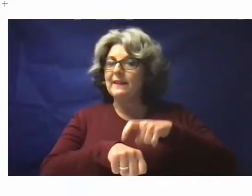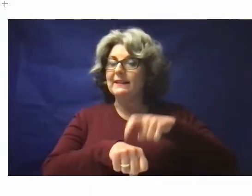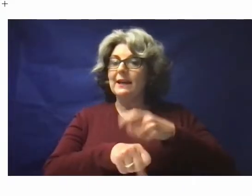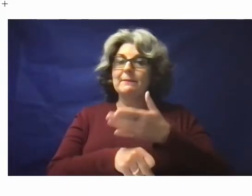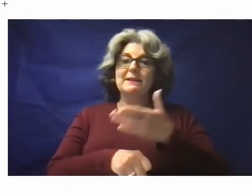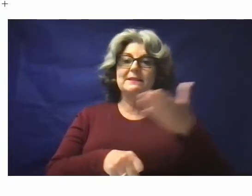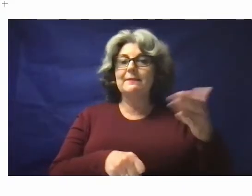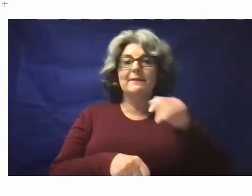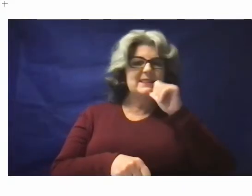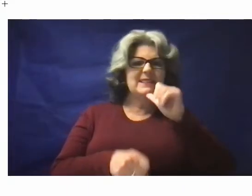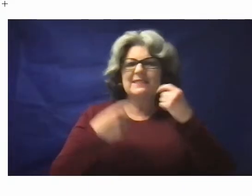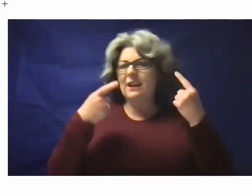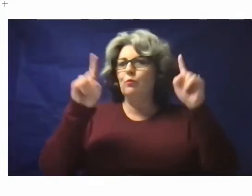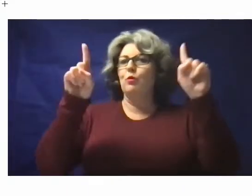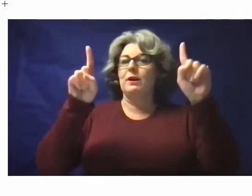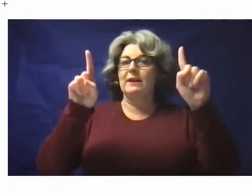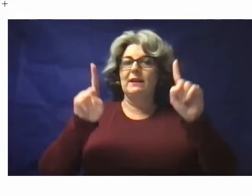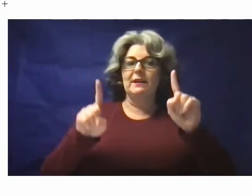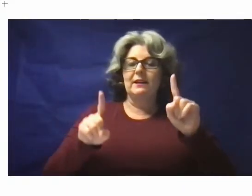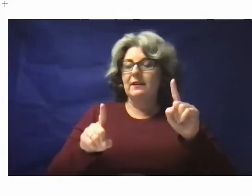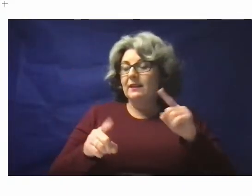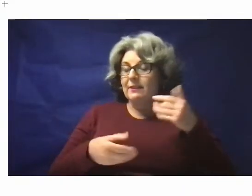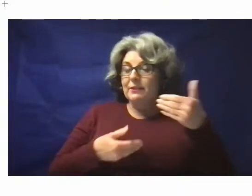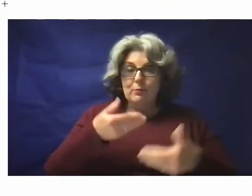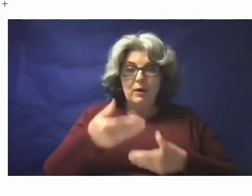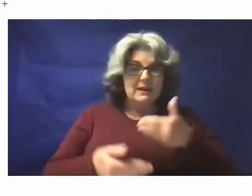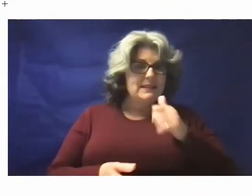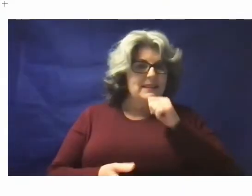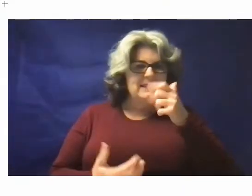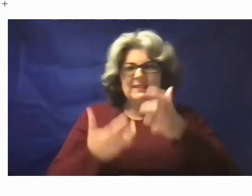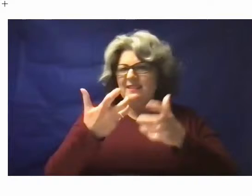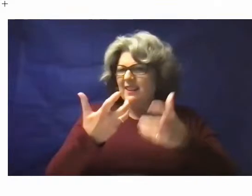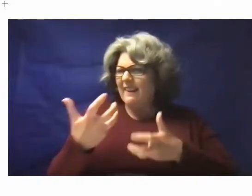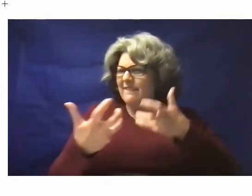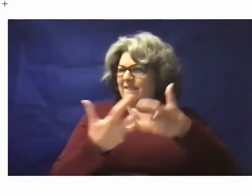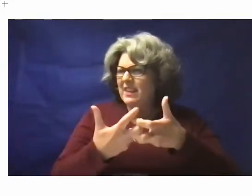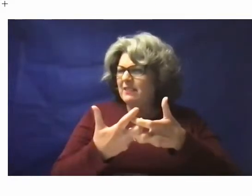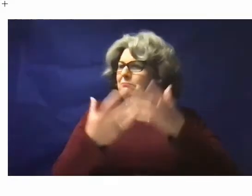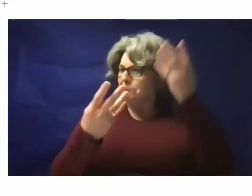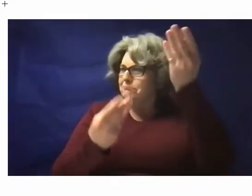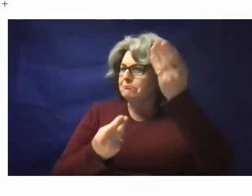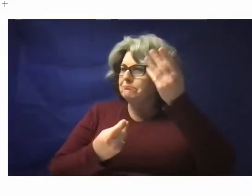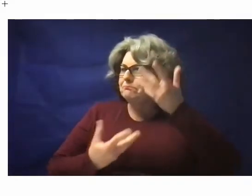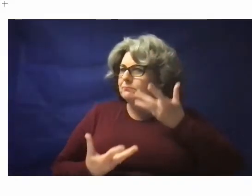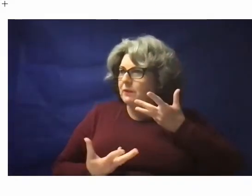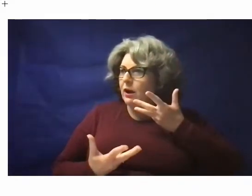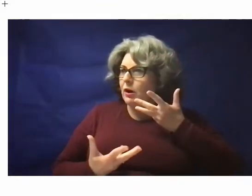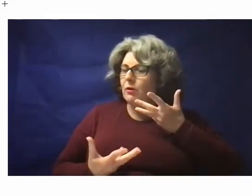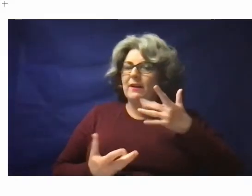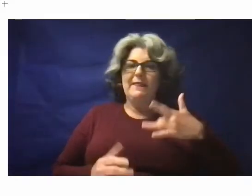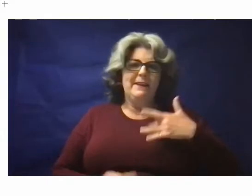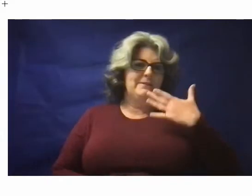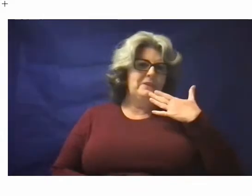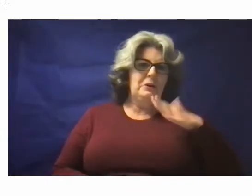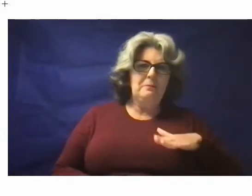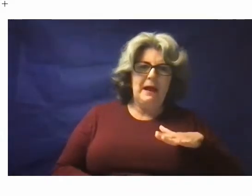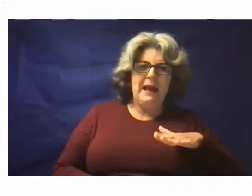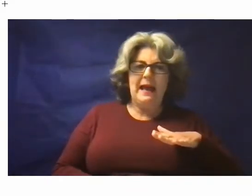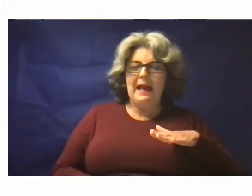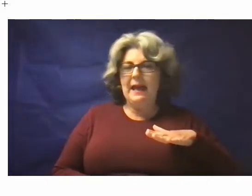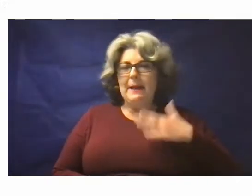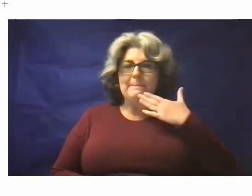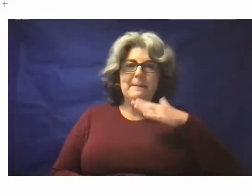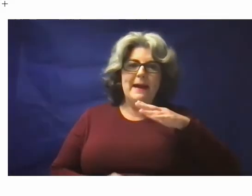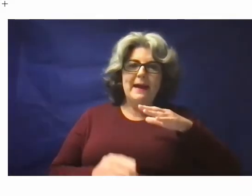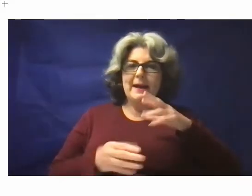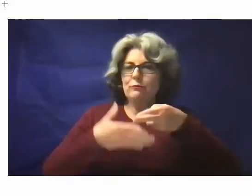an uncomfortable accommodation process, uncomfortable assessment, finish it, feel bad about it, get bad results, and